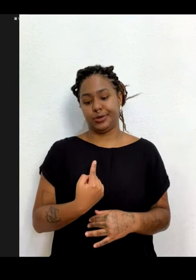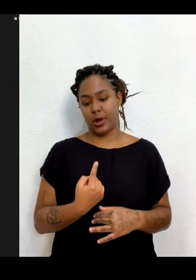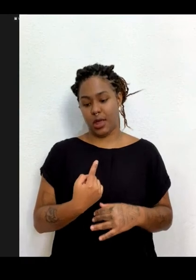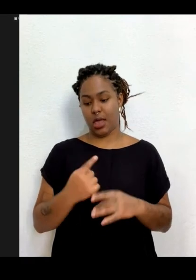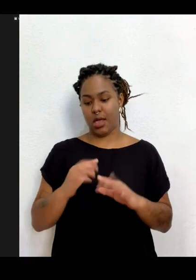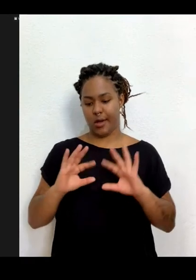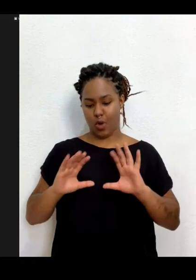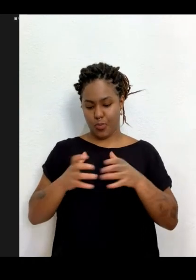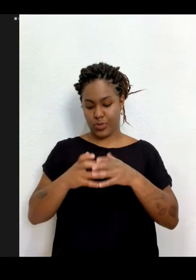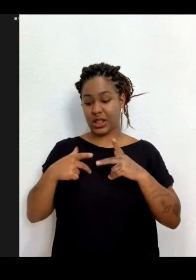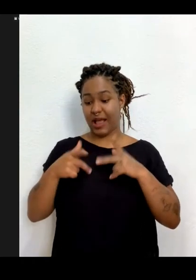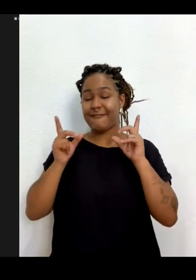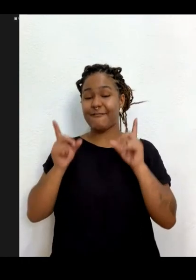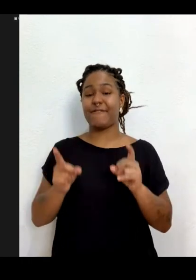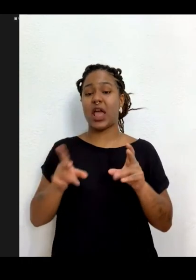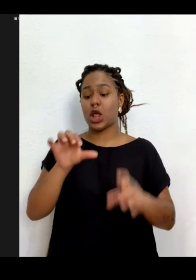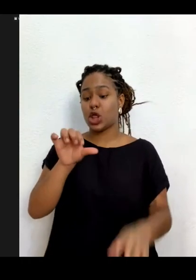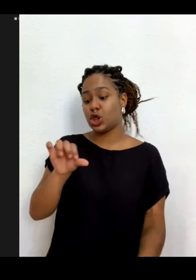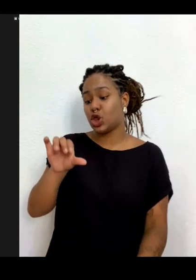foreign